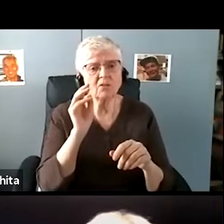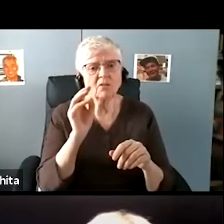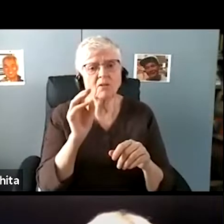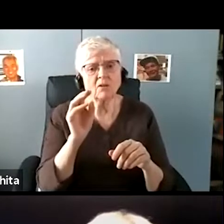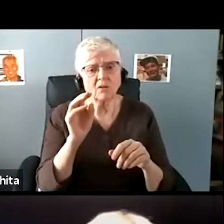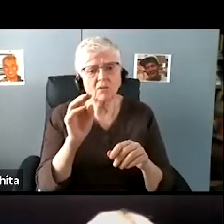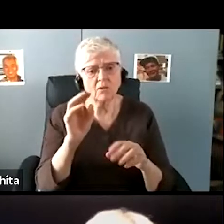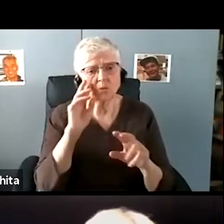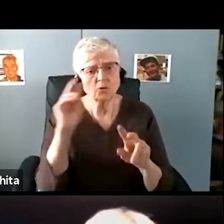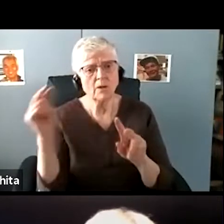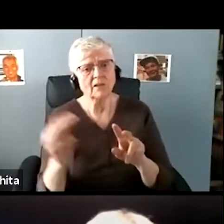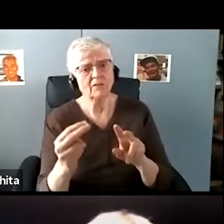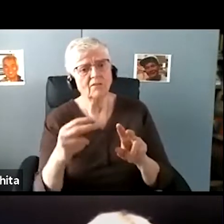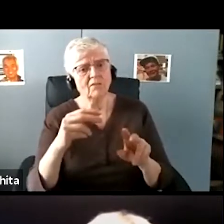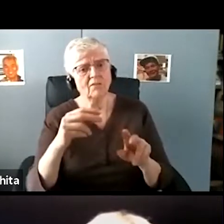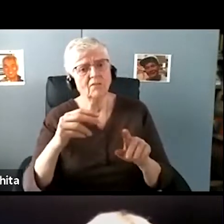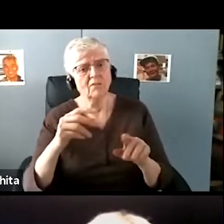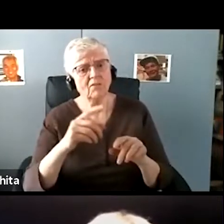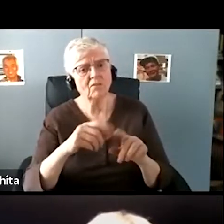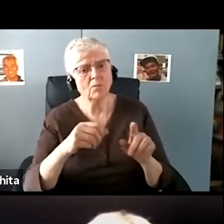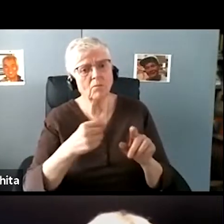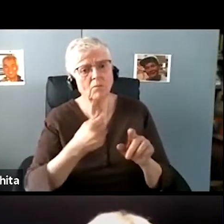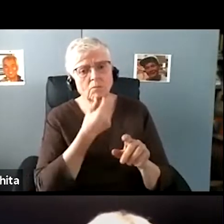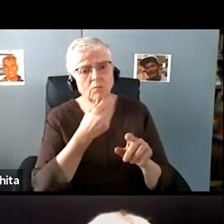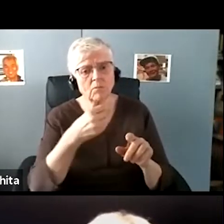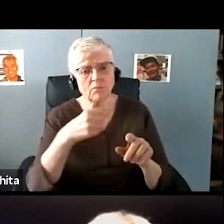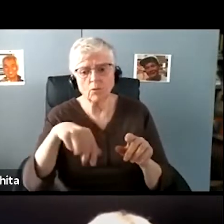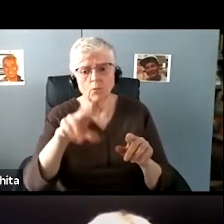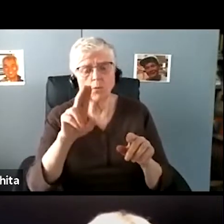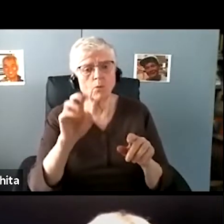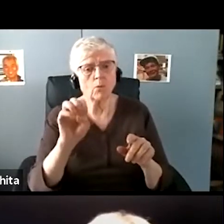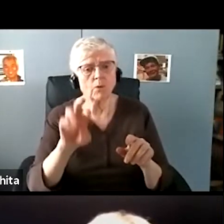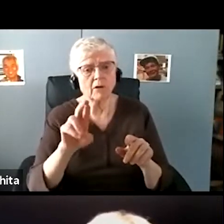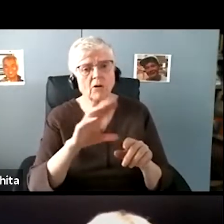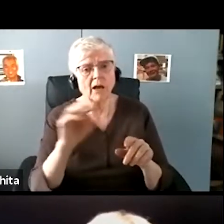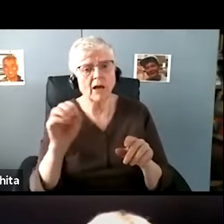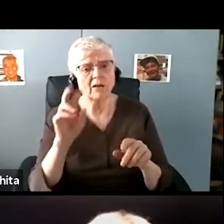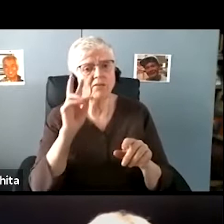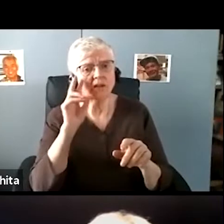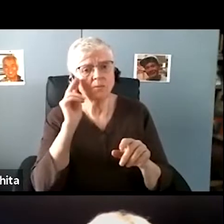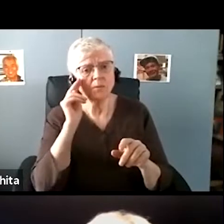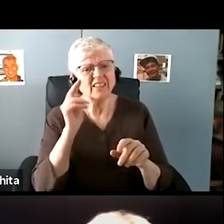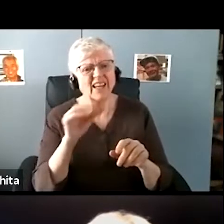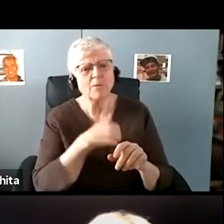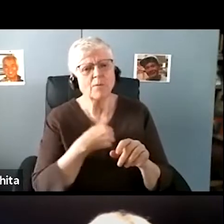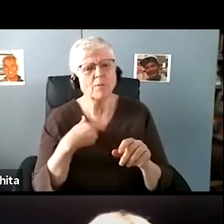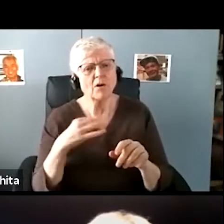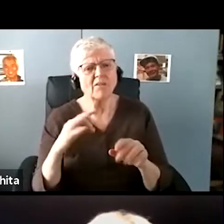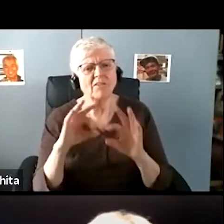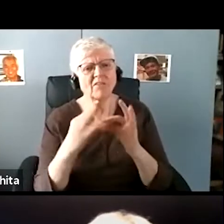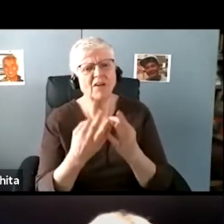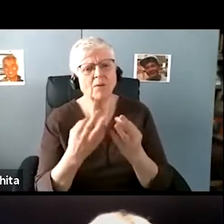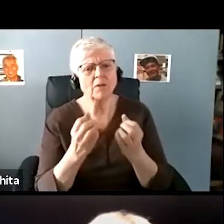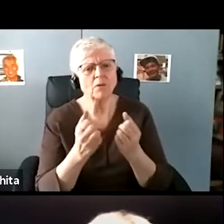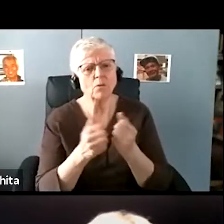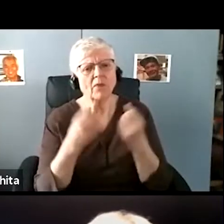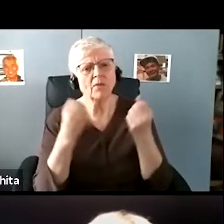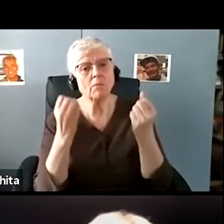perspective. And as a member of like a family with multiple disabled people in